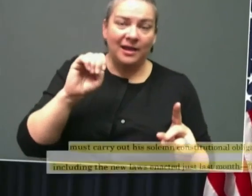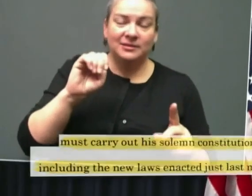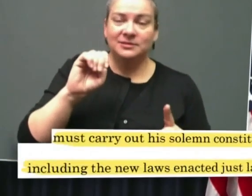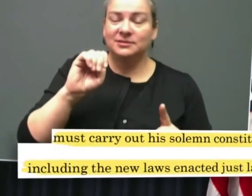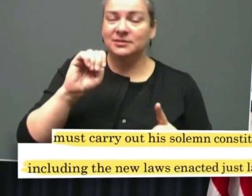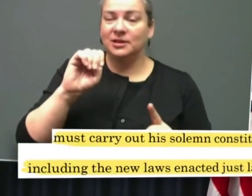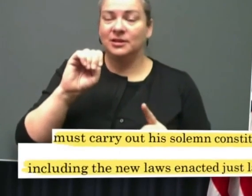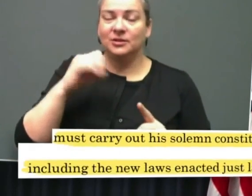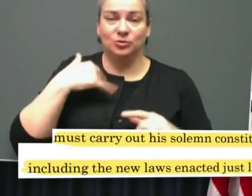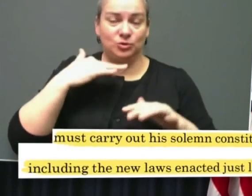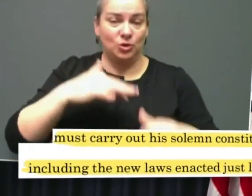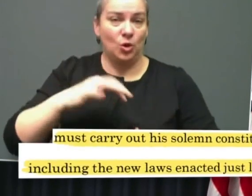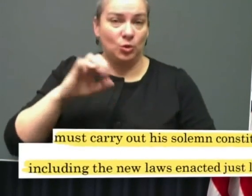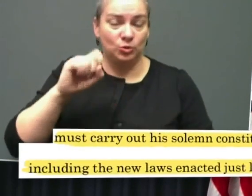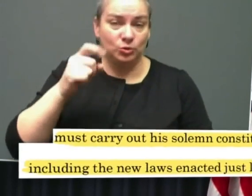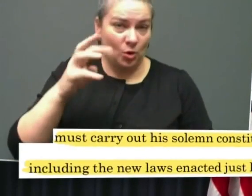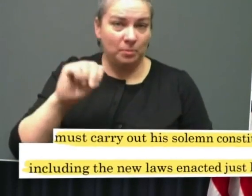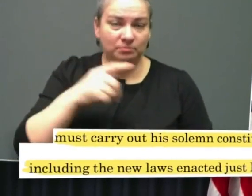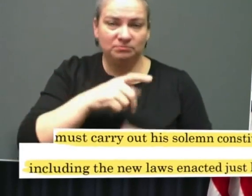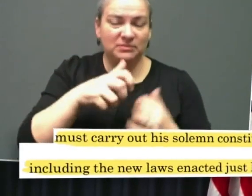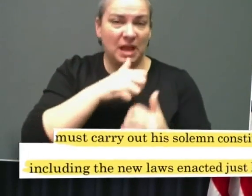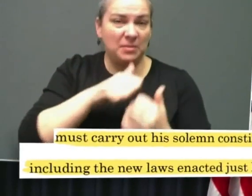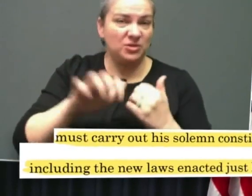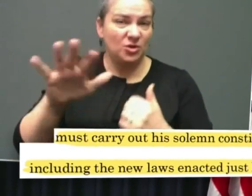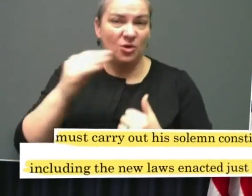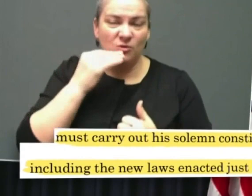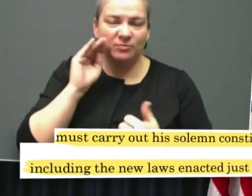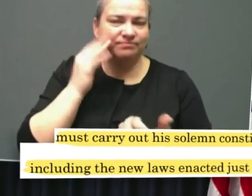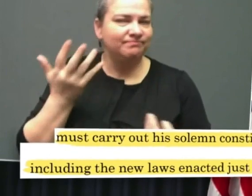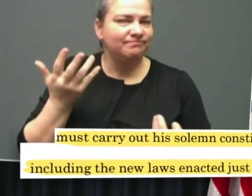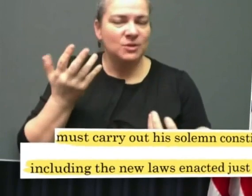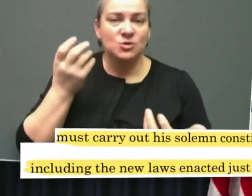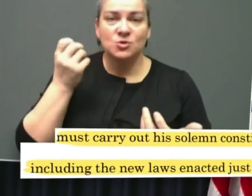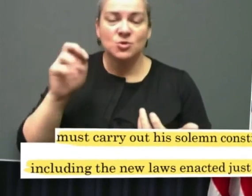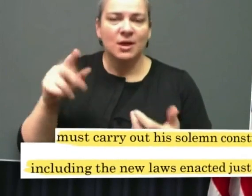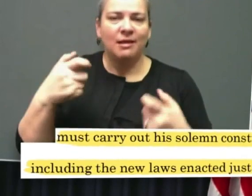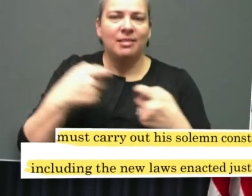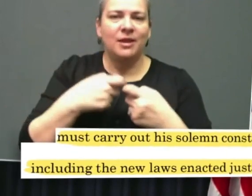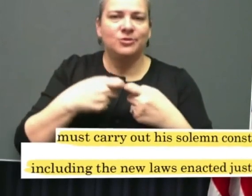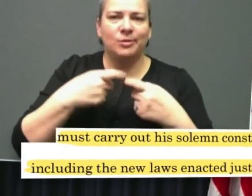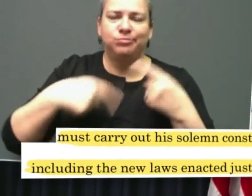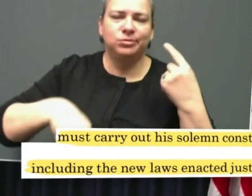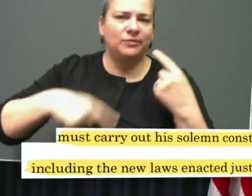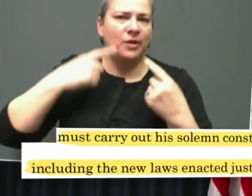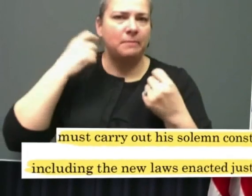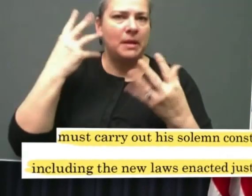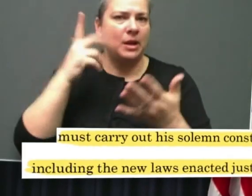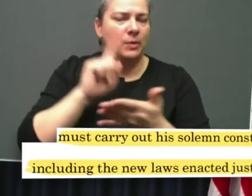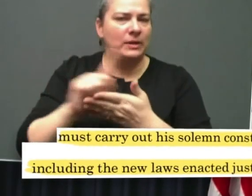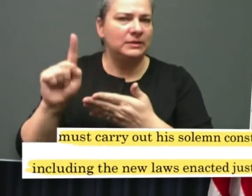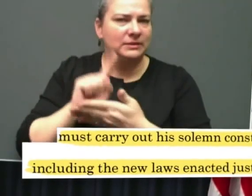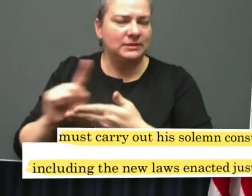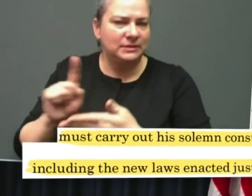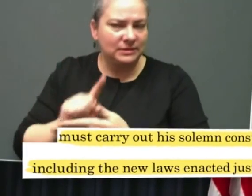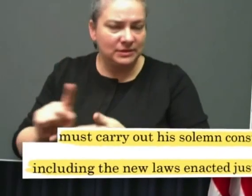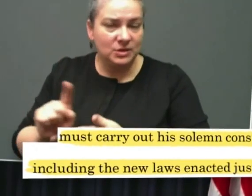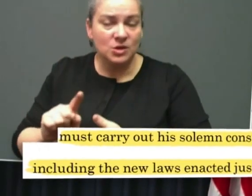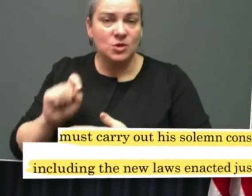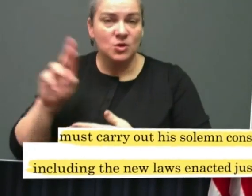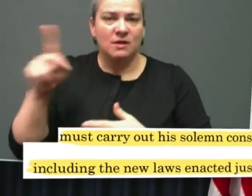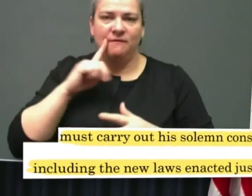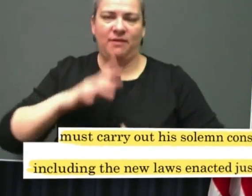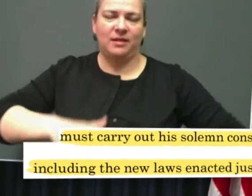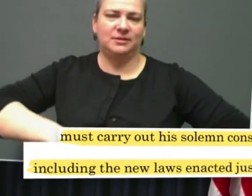governor must carry out his constitutional obligation to take care that the laws, including the new laws enacted this